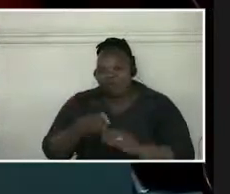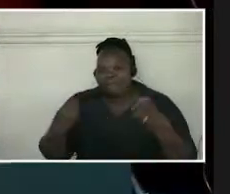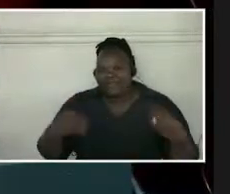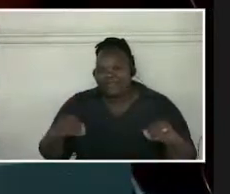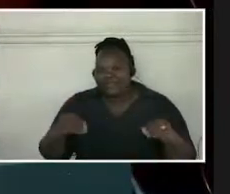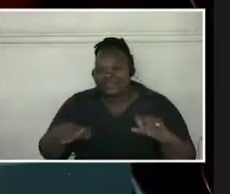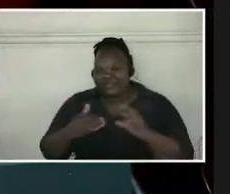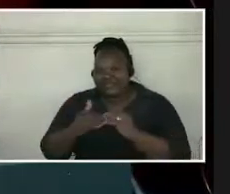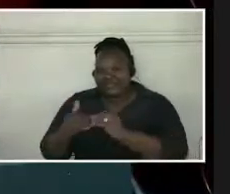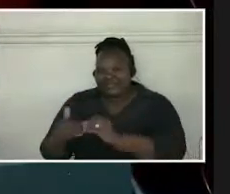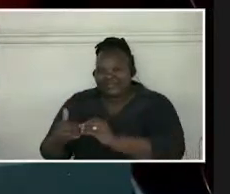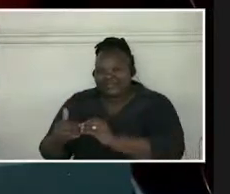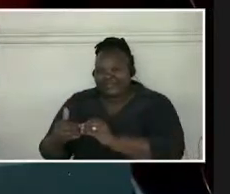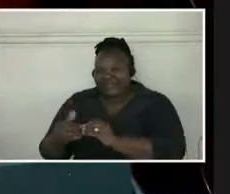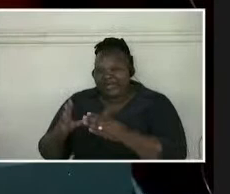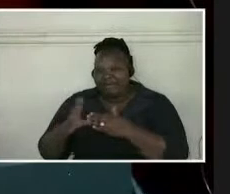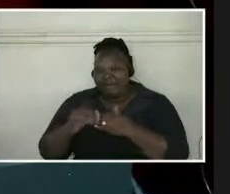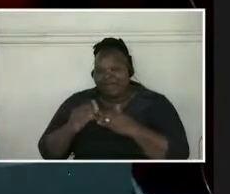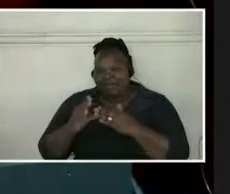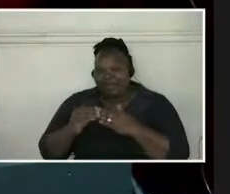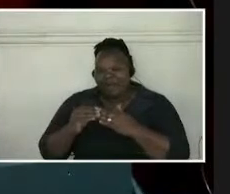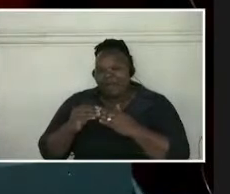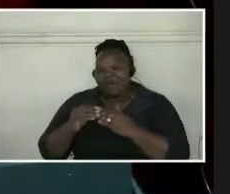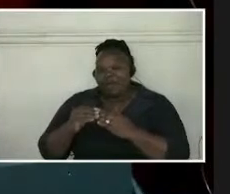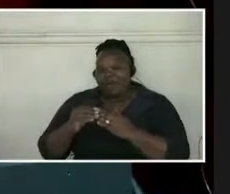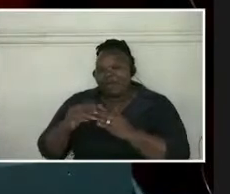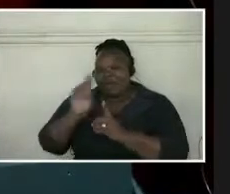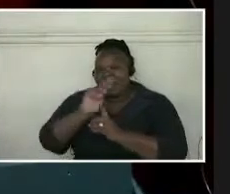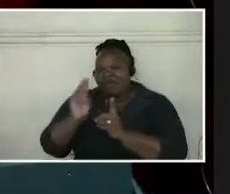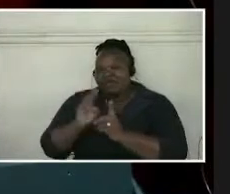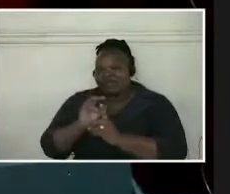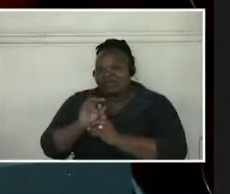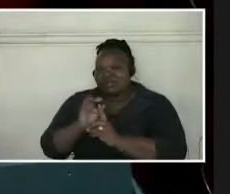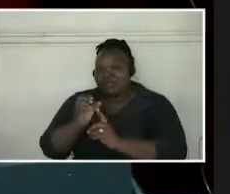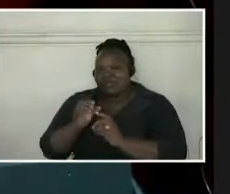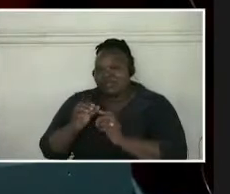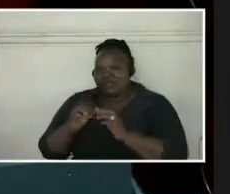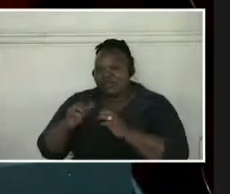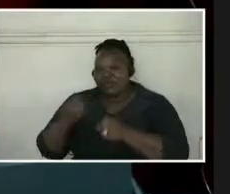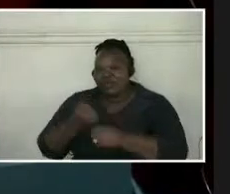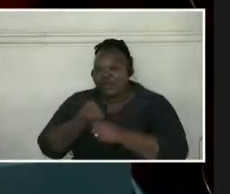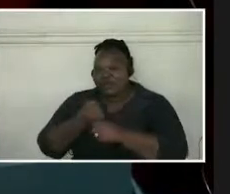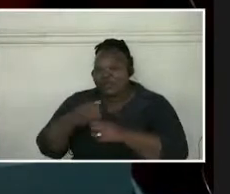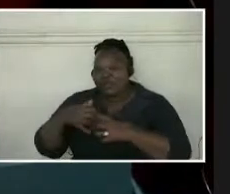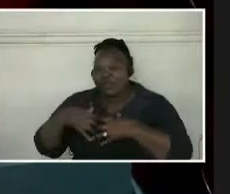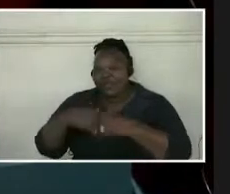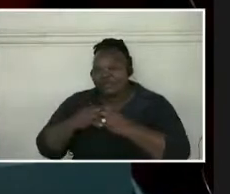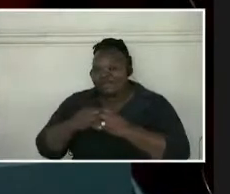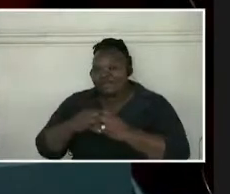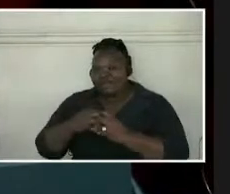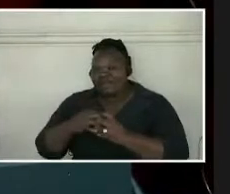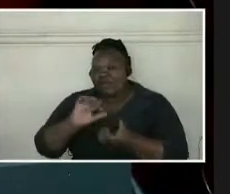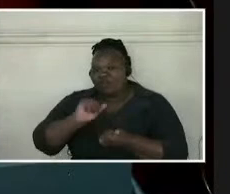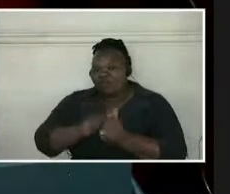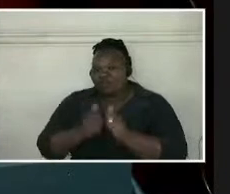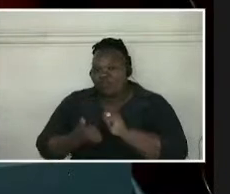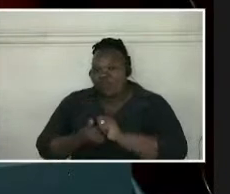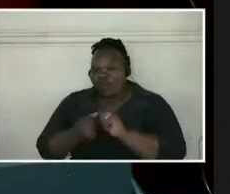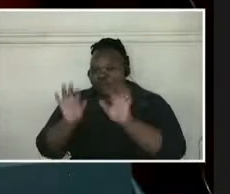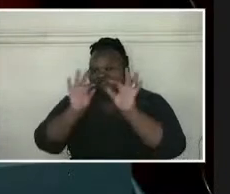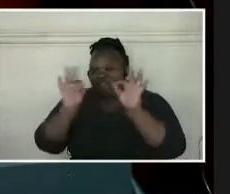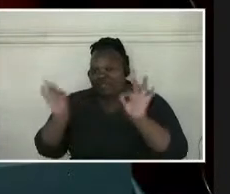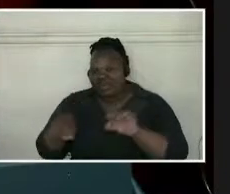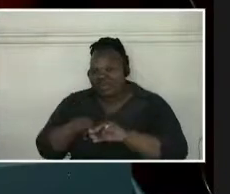leaders members of art and creative industries leadership of sport federation and